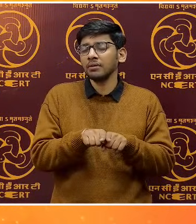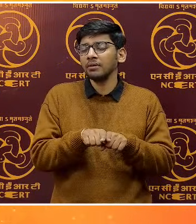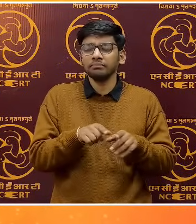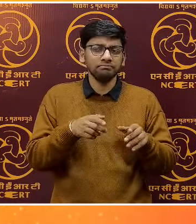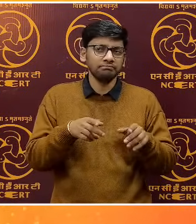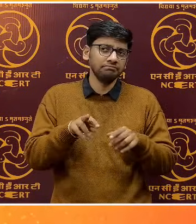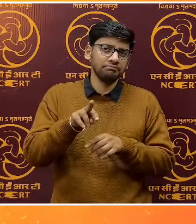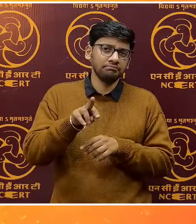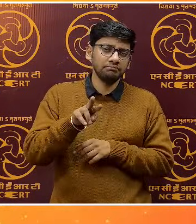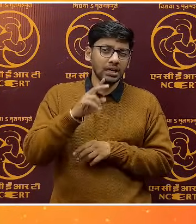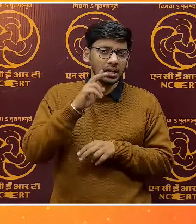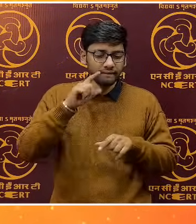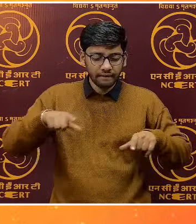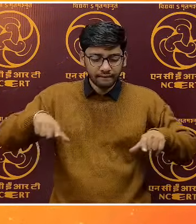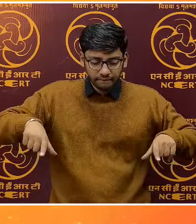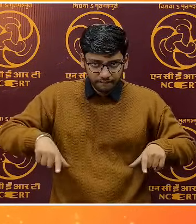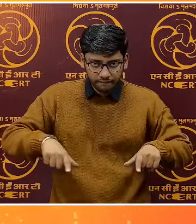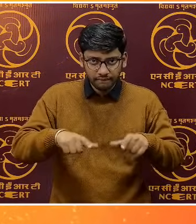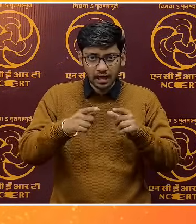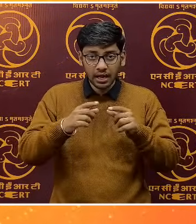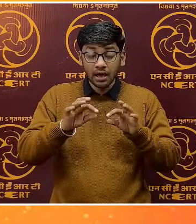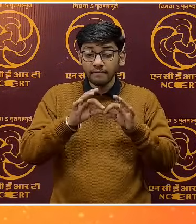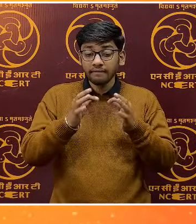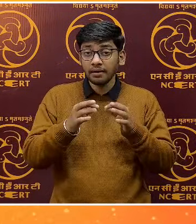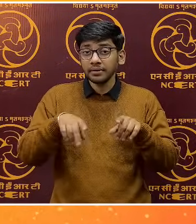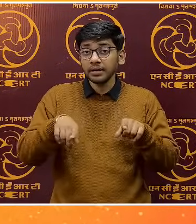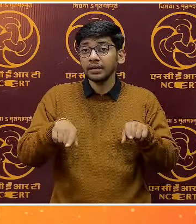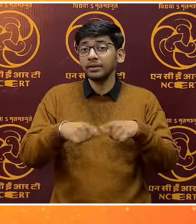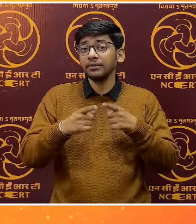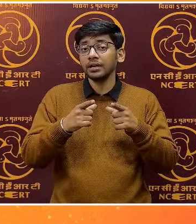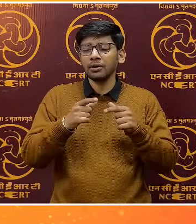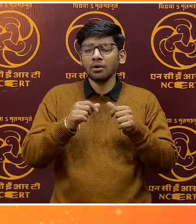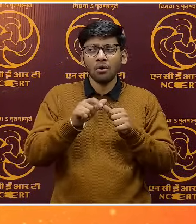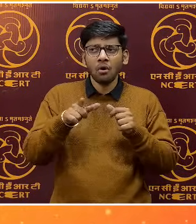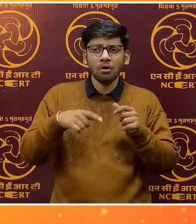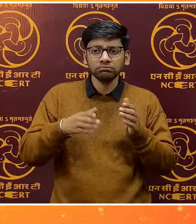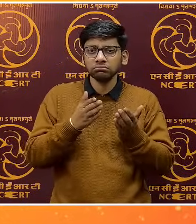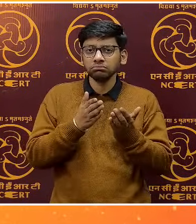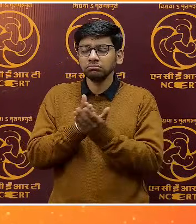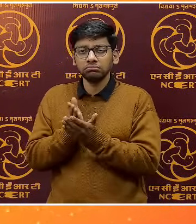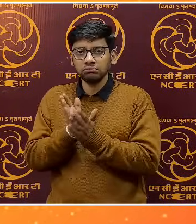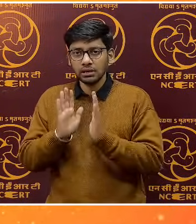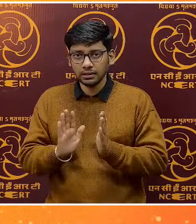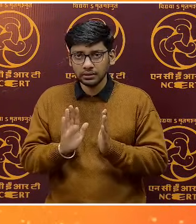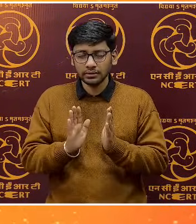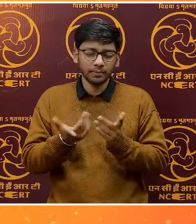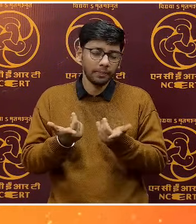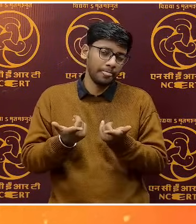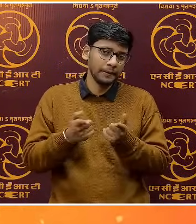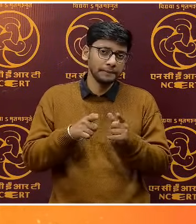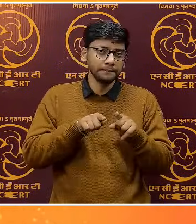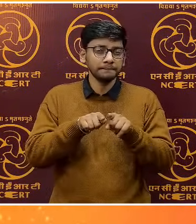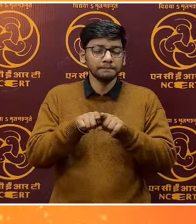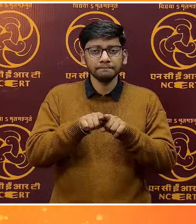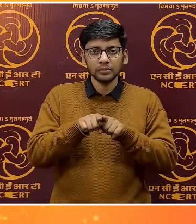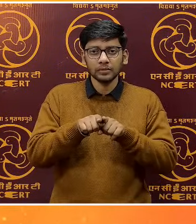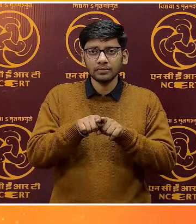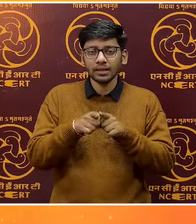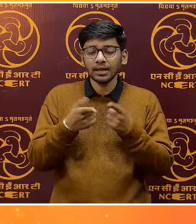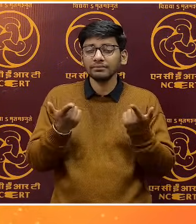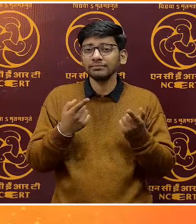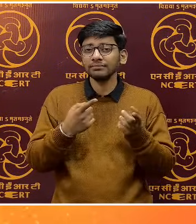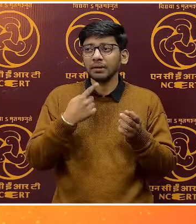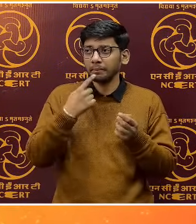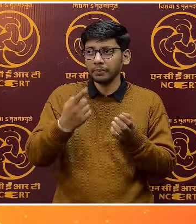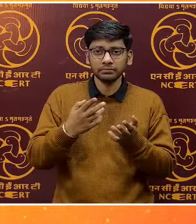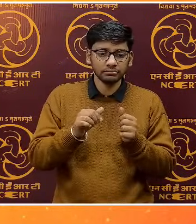a family tree, right? A family tree, we all are part of a same family. We all are with